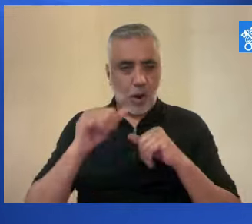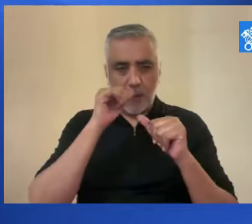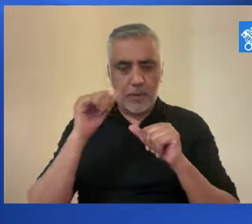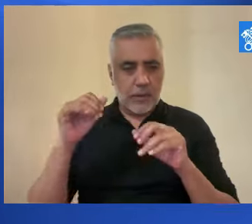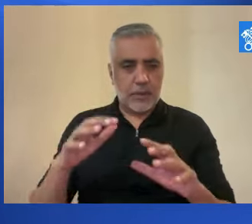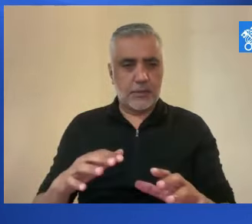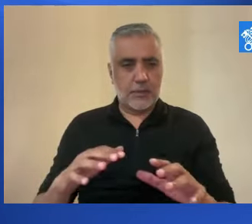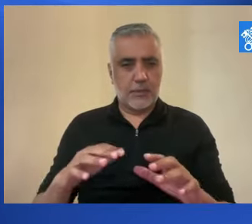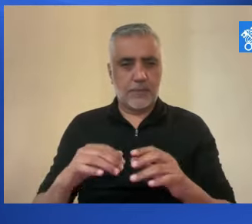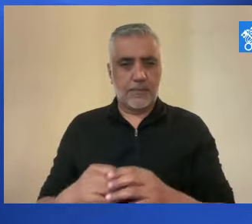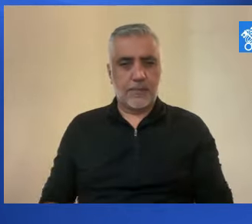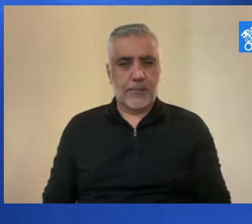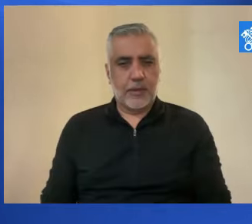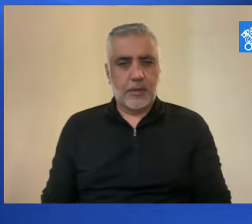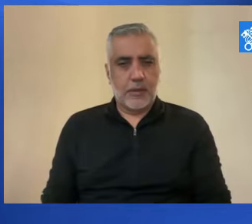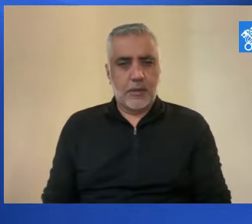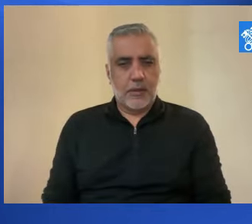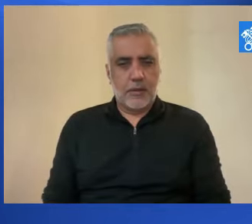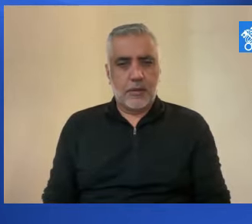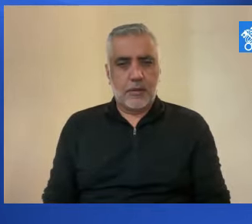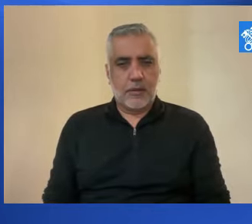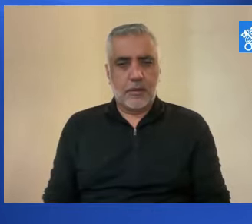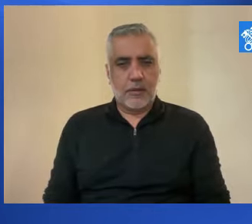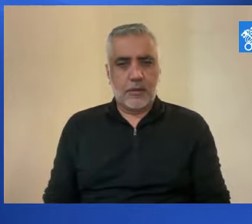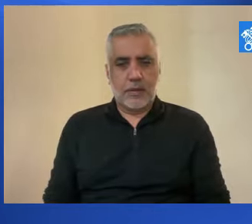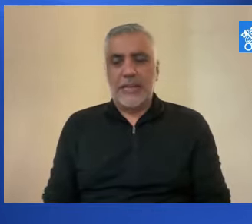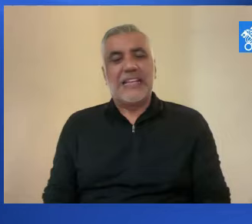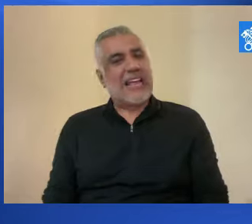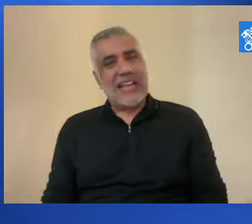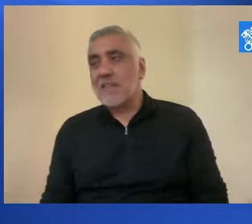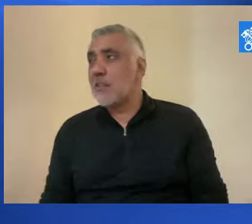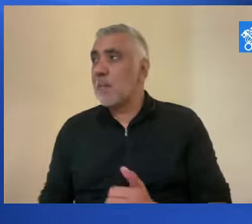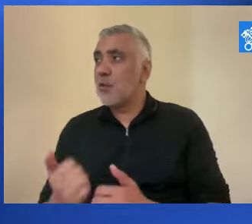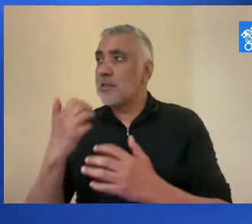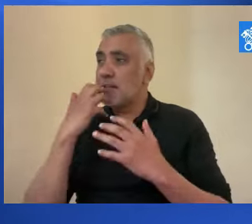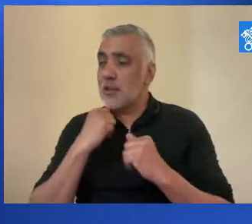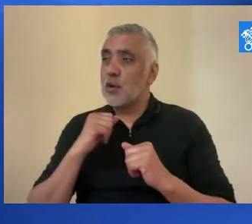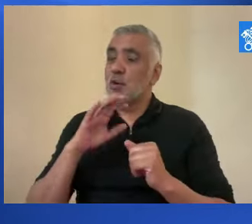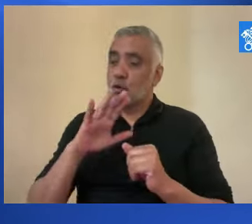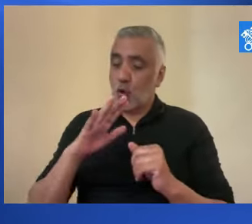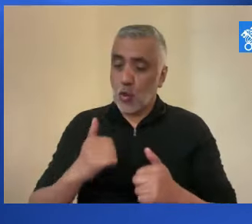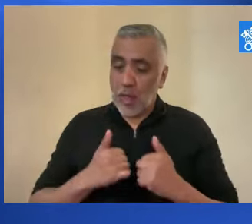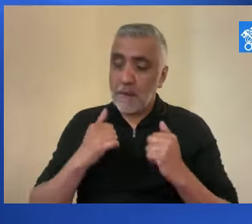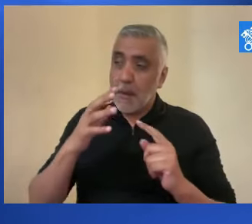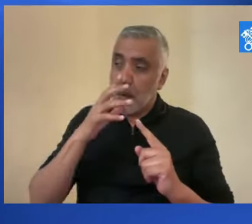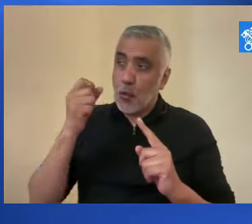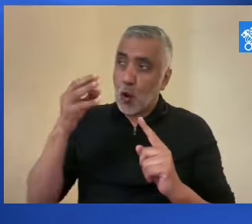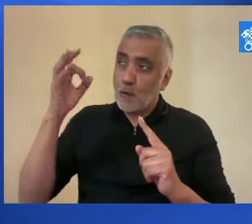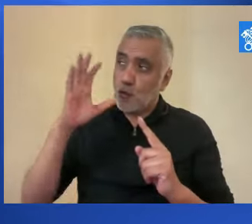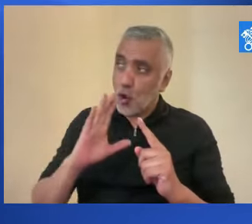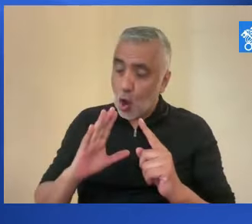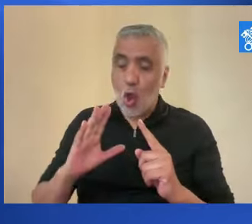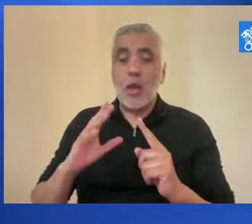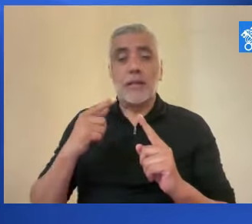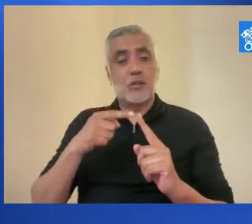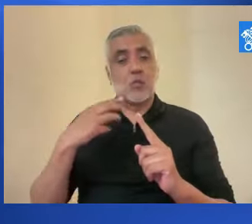Not even the most sacred truth of Mary's life, being the mother of God, becomes a reason for her to boast before men. In a